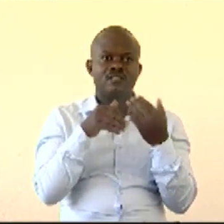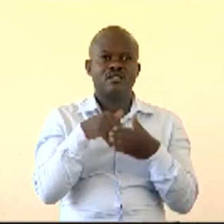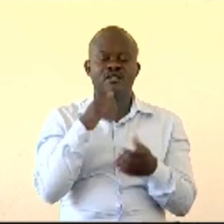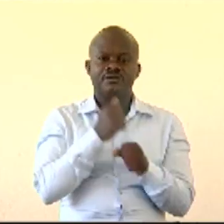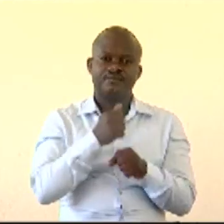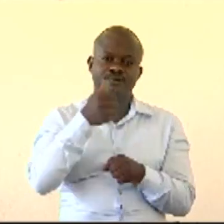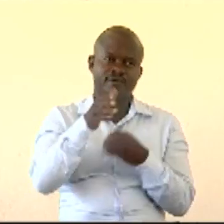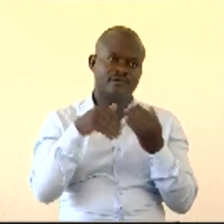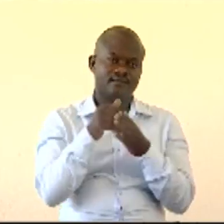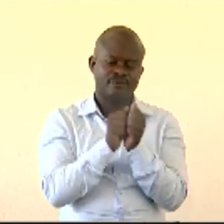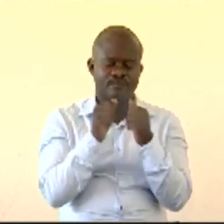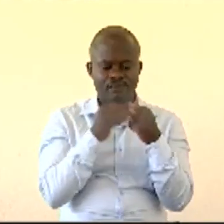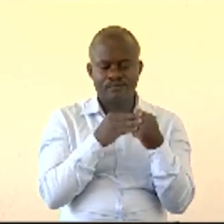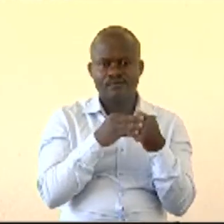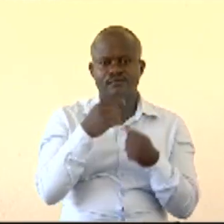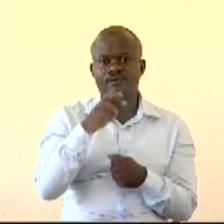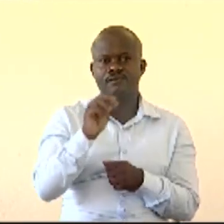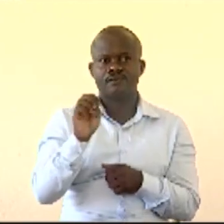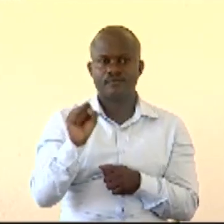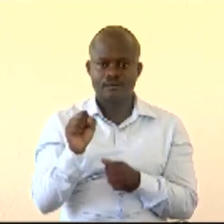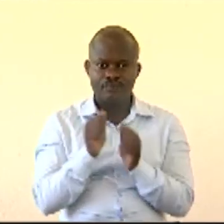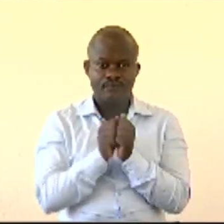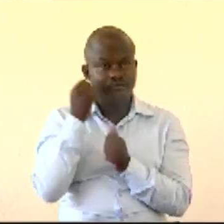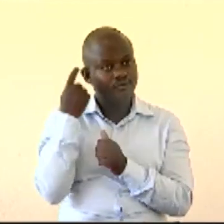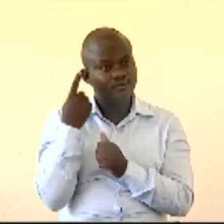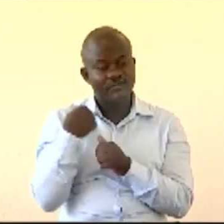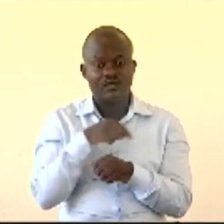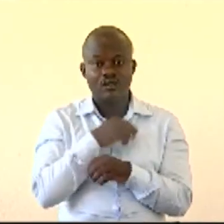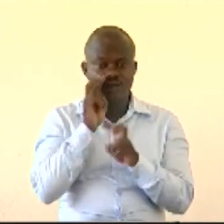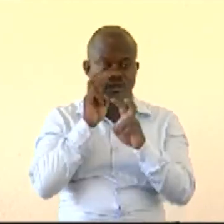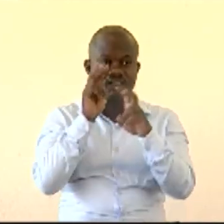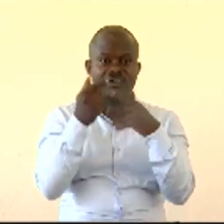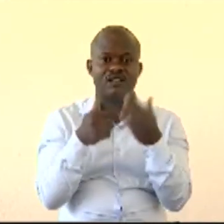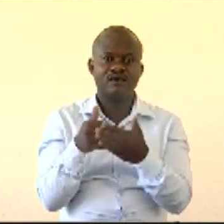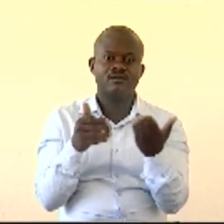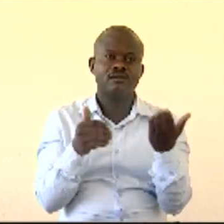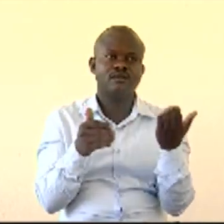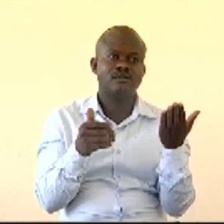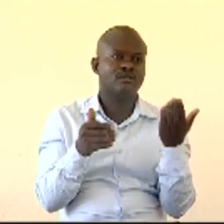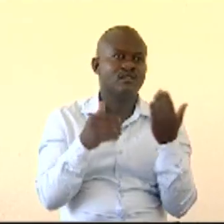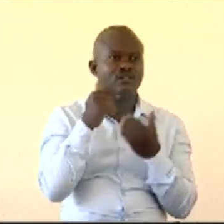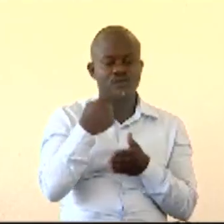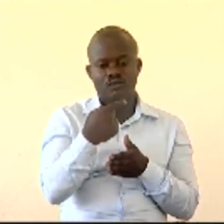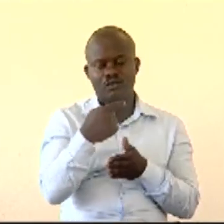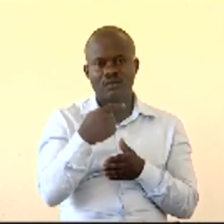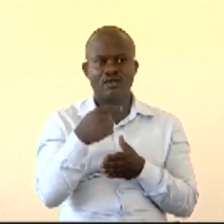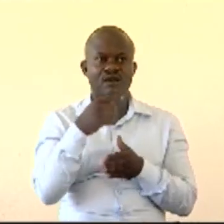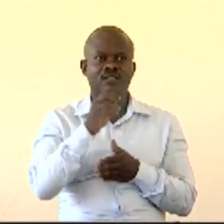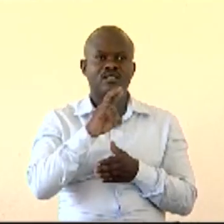18 grams. Okay? Now we can see that 2 grams of